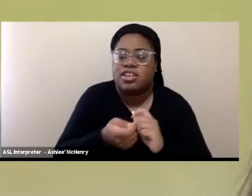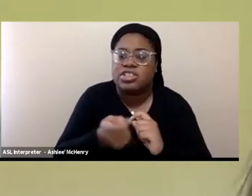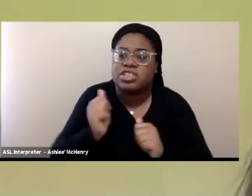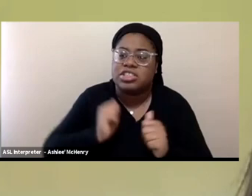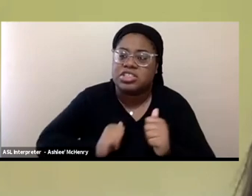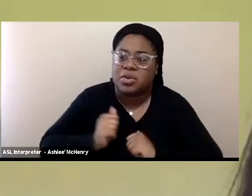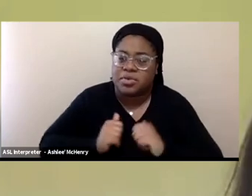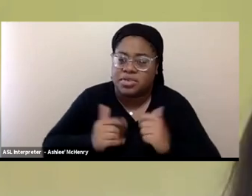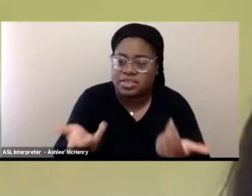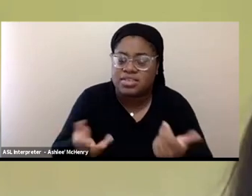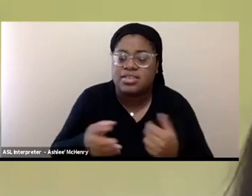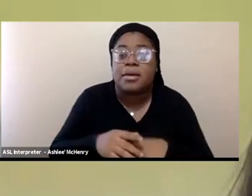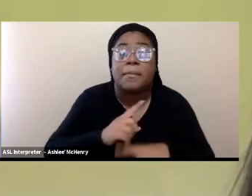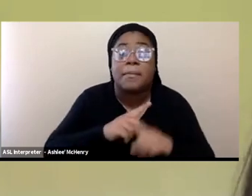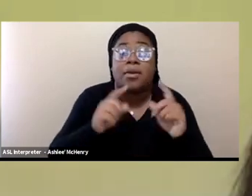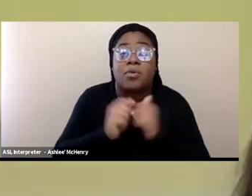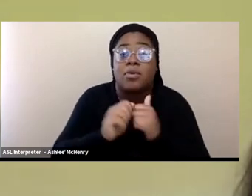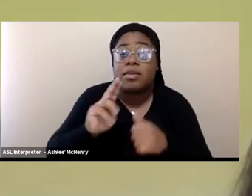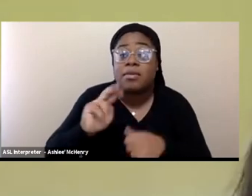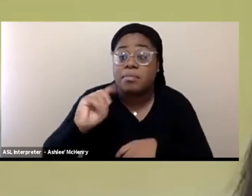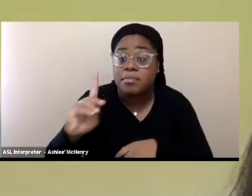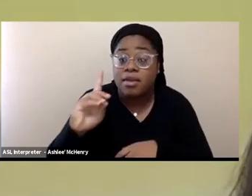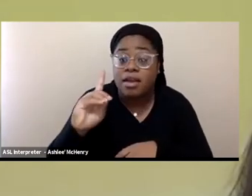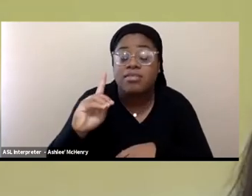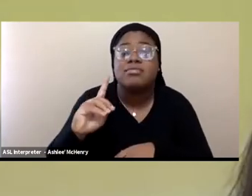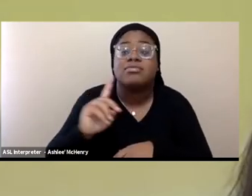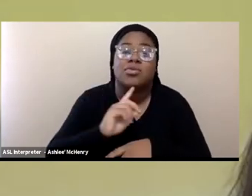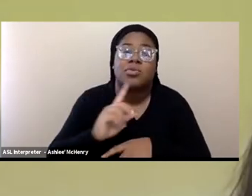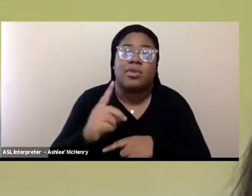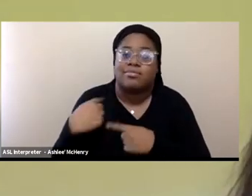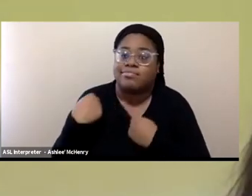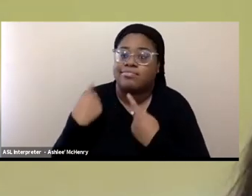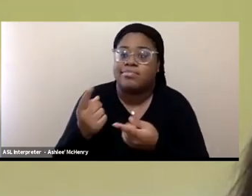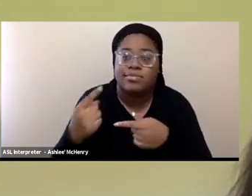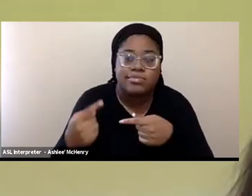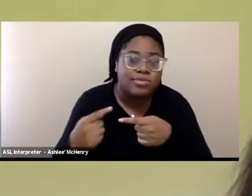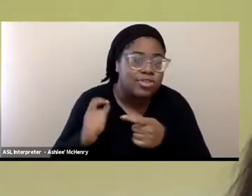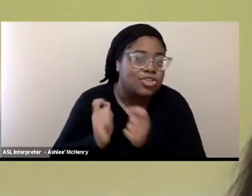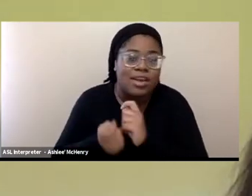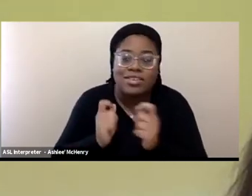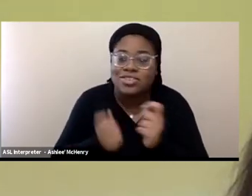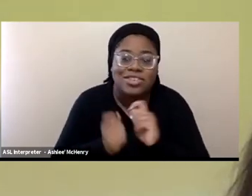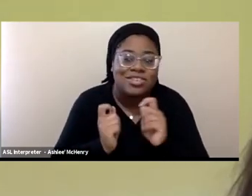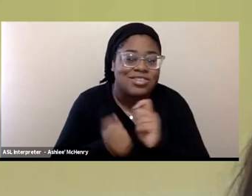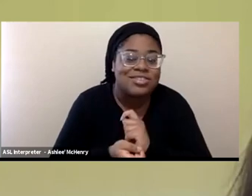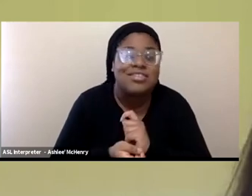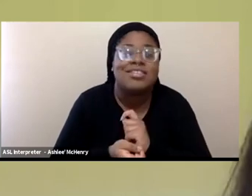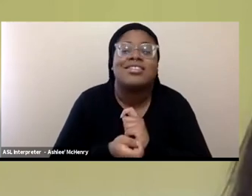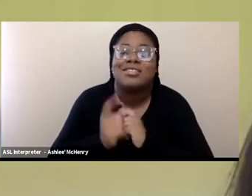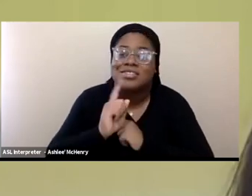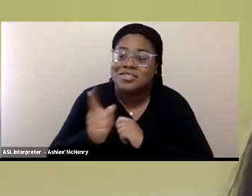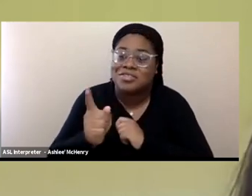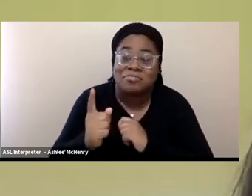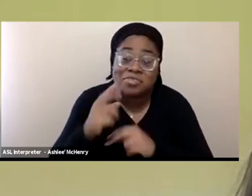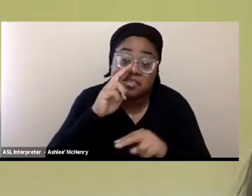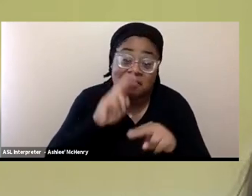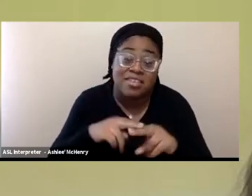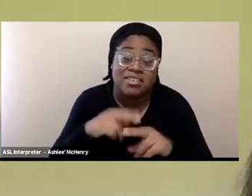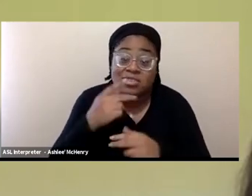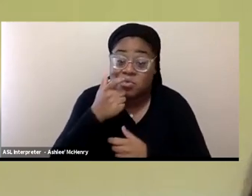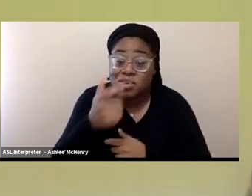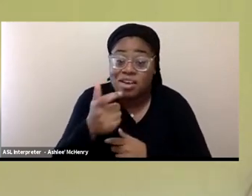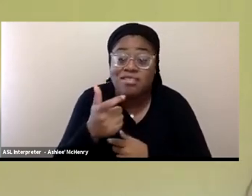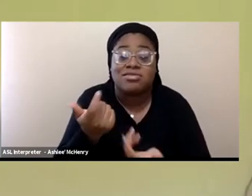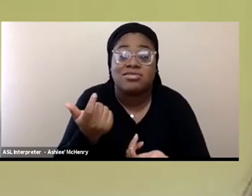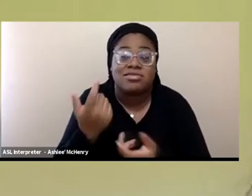series is. But with Bunked, it has been this ever-changing show that I think has been so fun to watch,